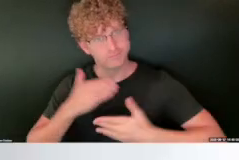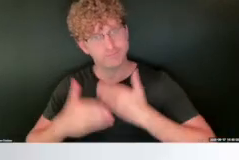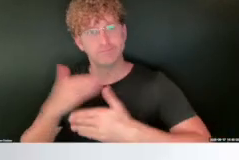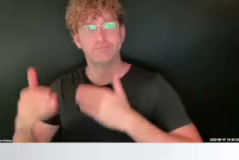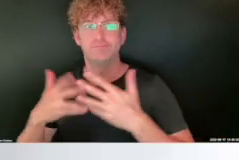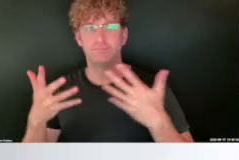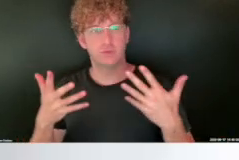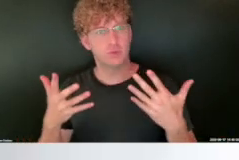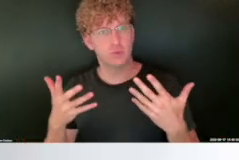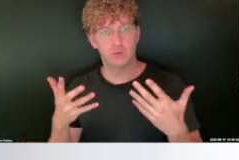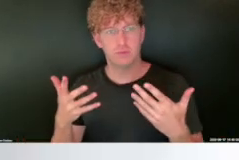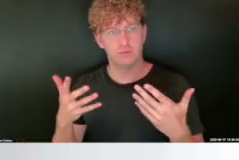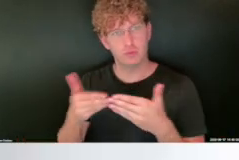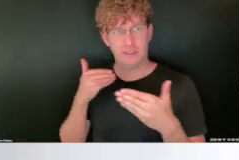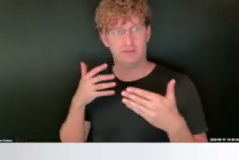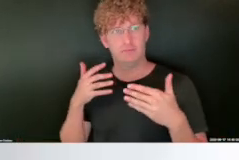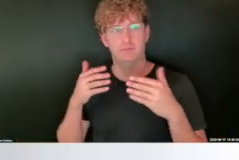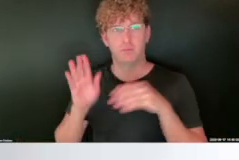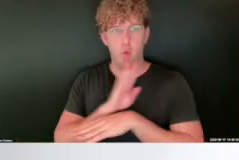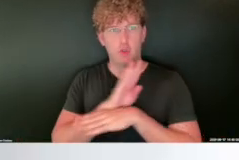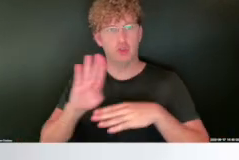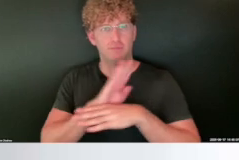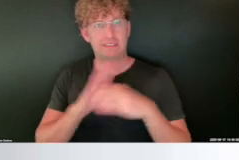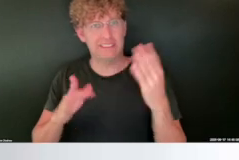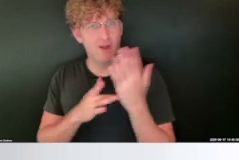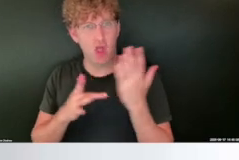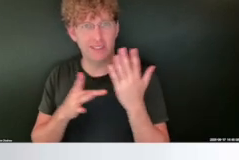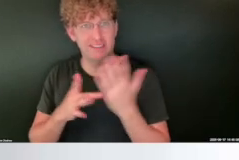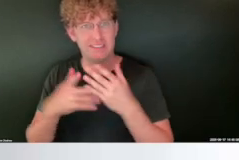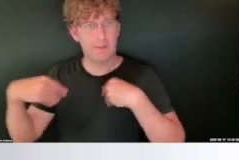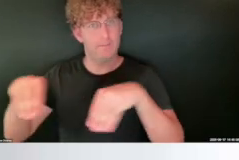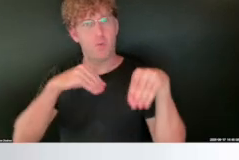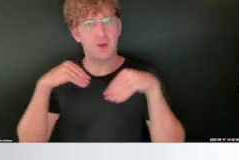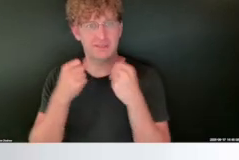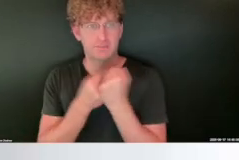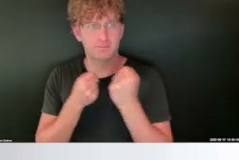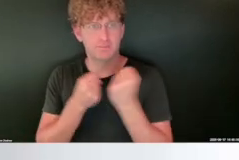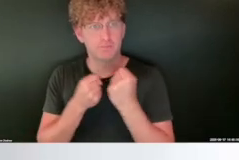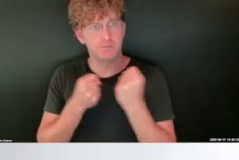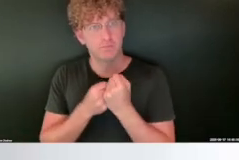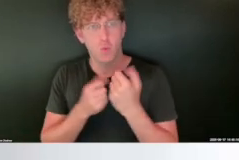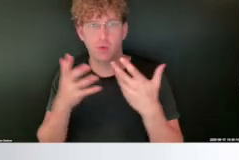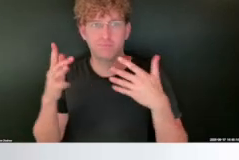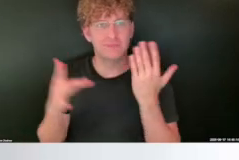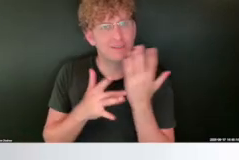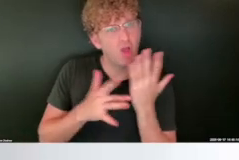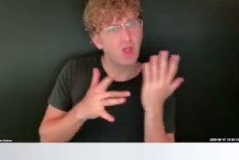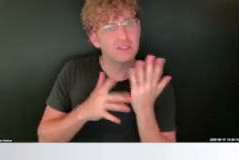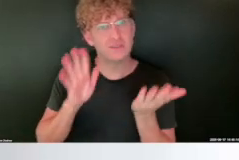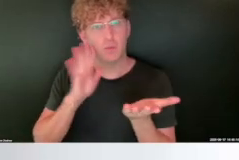pre-commercial technologies into the marketplace and to support commercialized technologies that would benefit from at-scale pilot